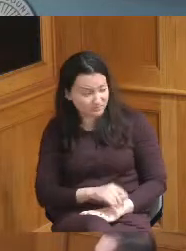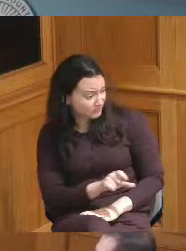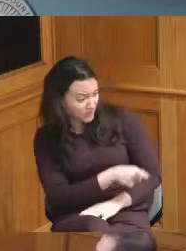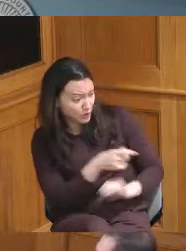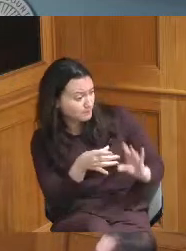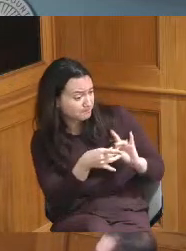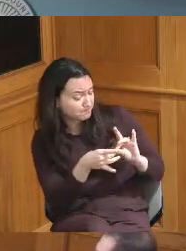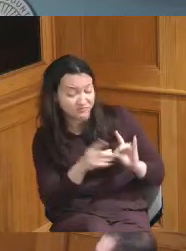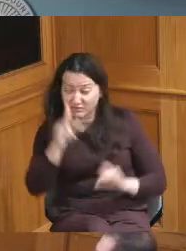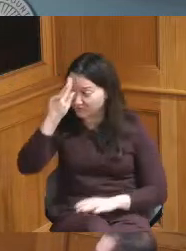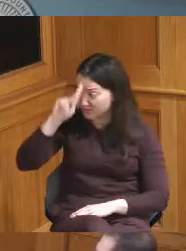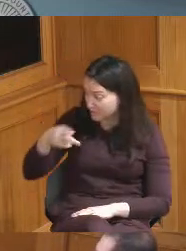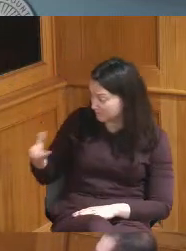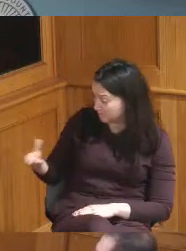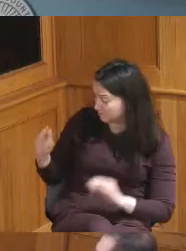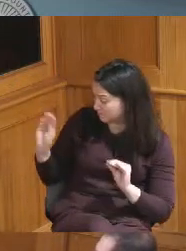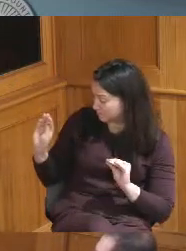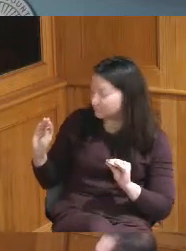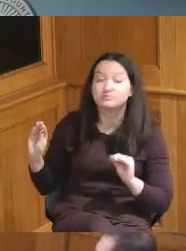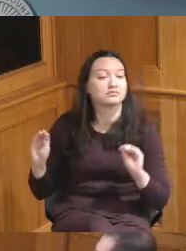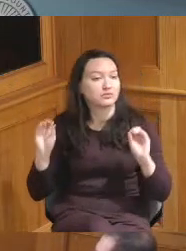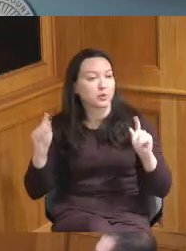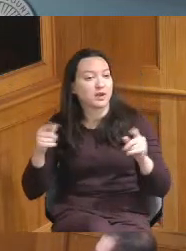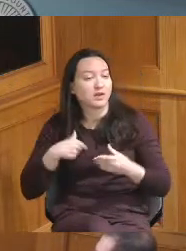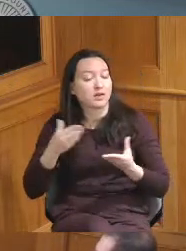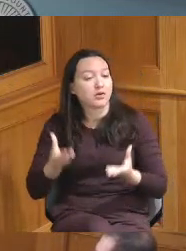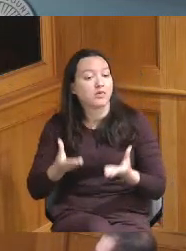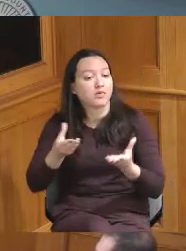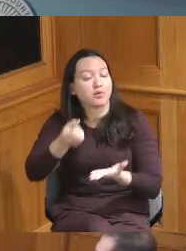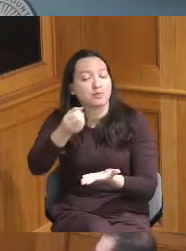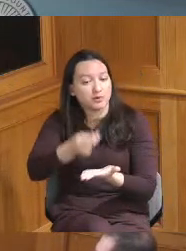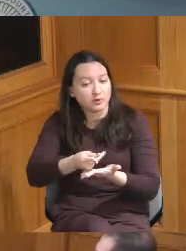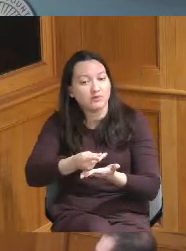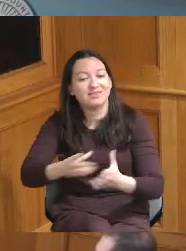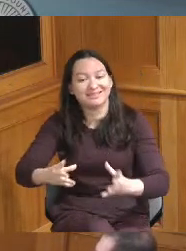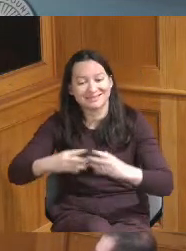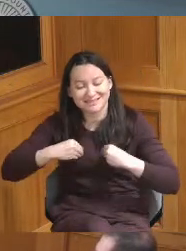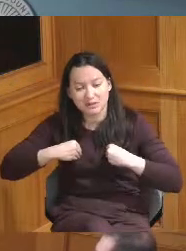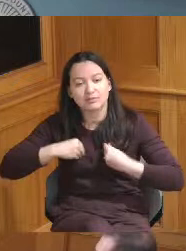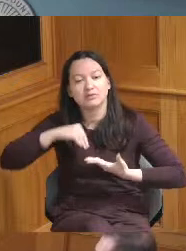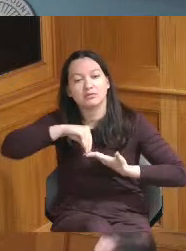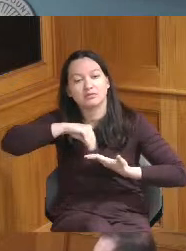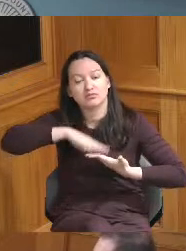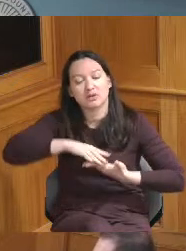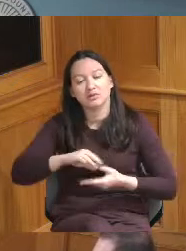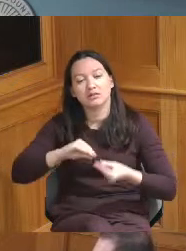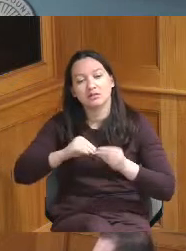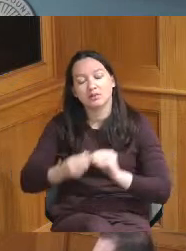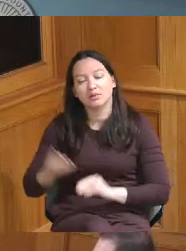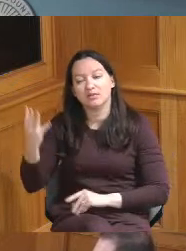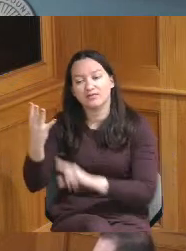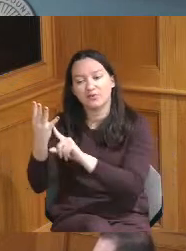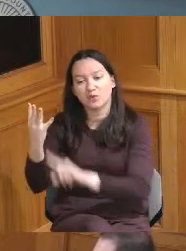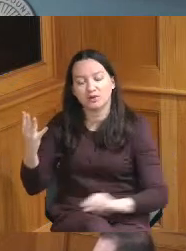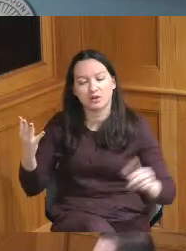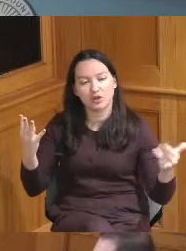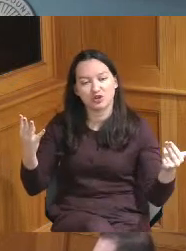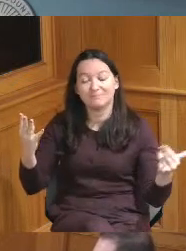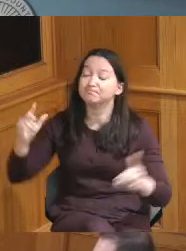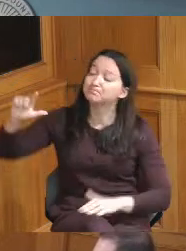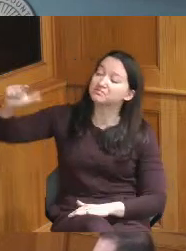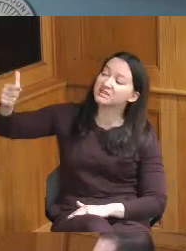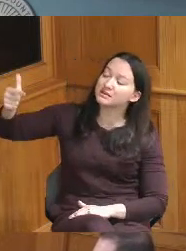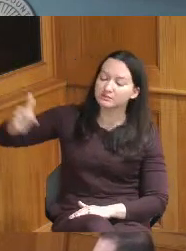That's it. Vice President Driehaus, anything? Okay, I make a motion to approve and accept for the record items number 4 through 13.